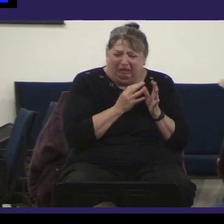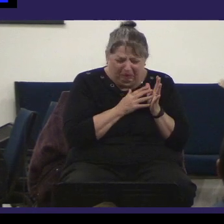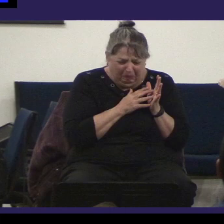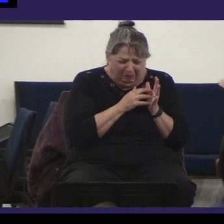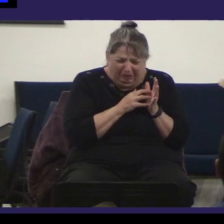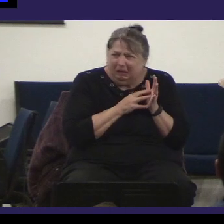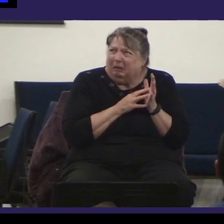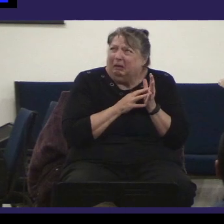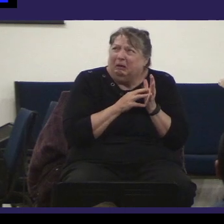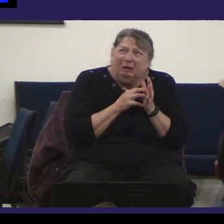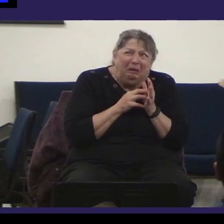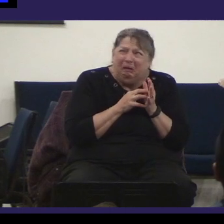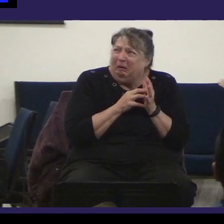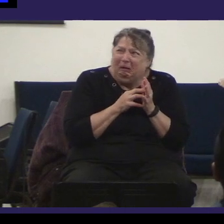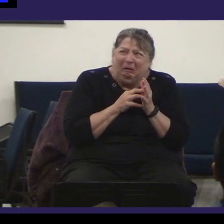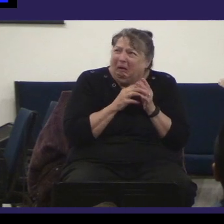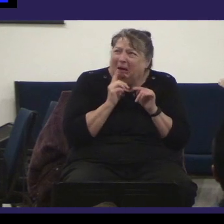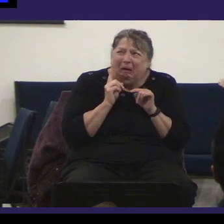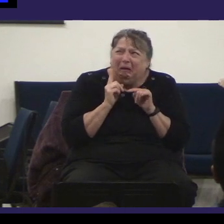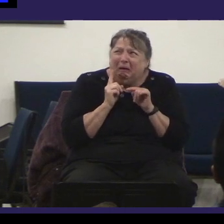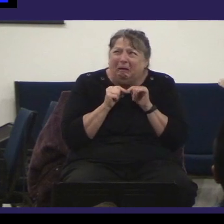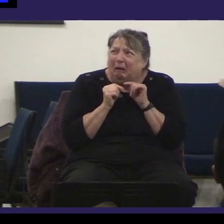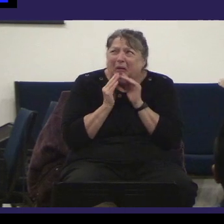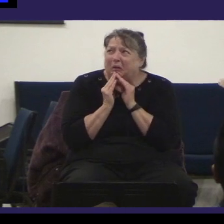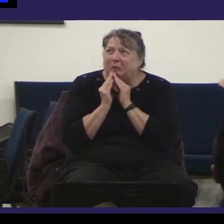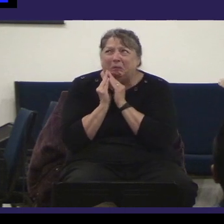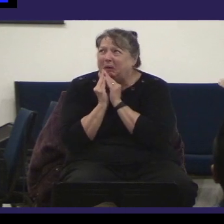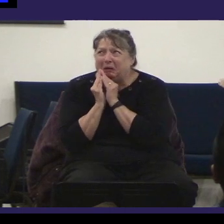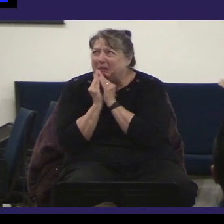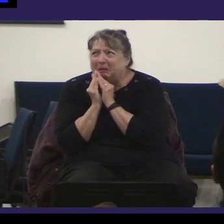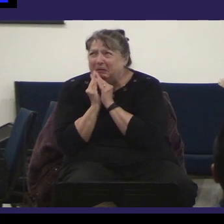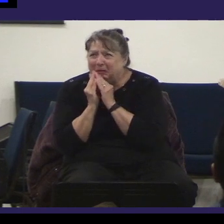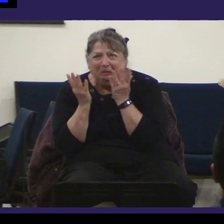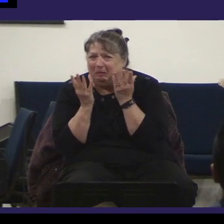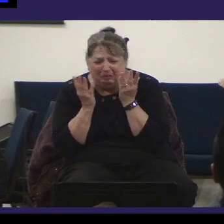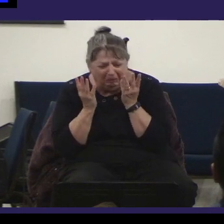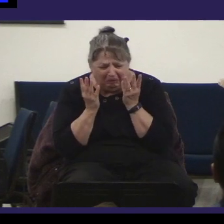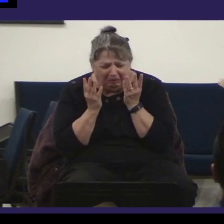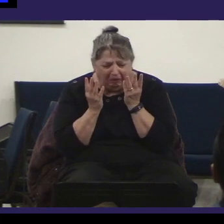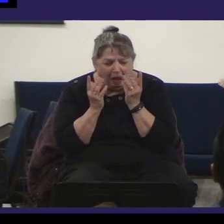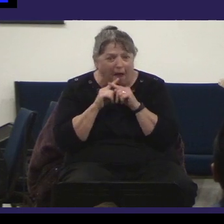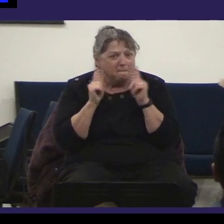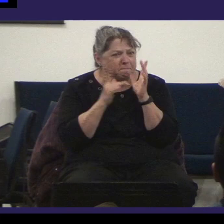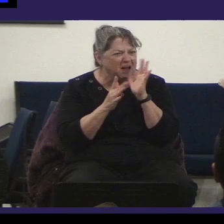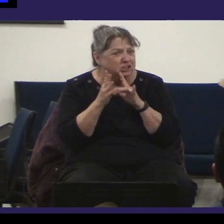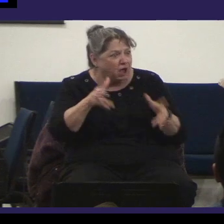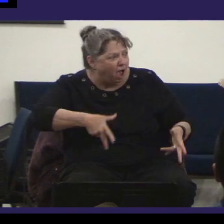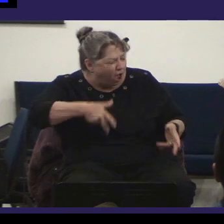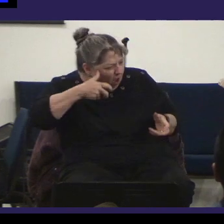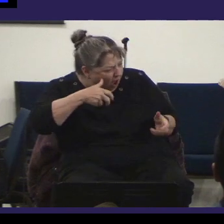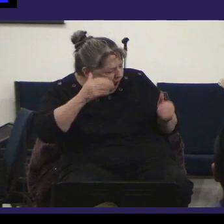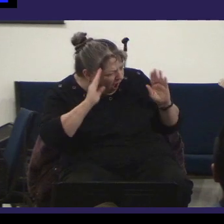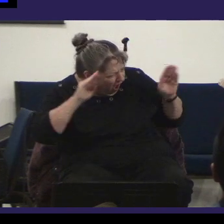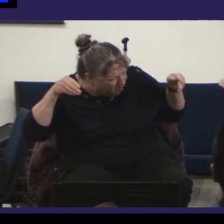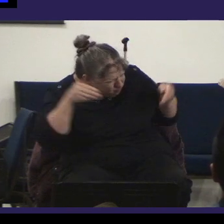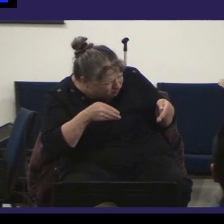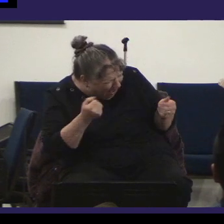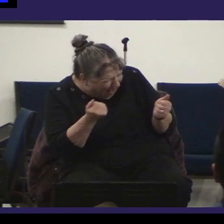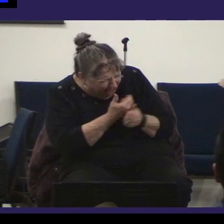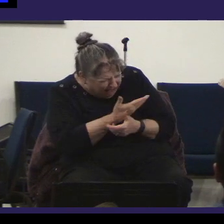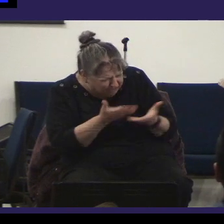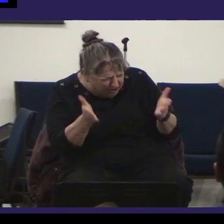face so weak that we could barely pray, but he cared every word,